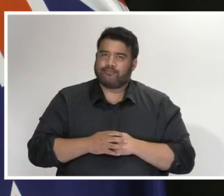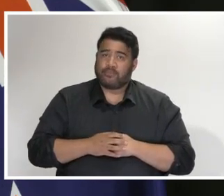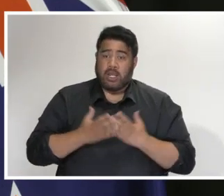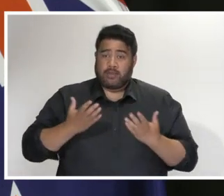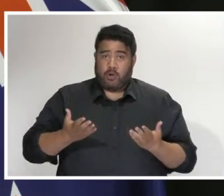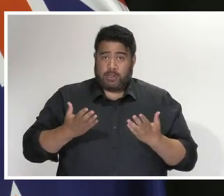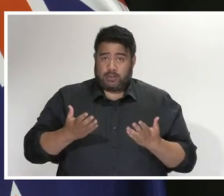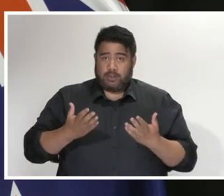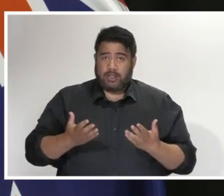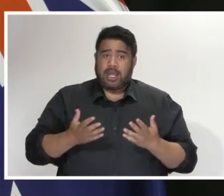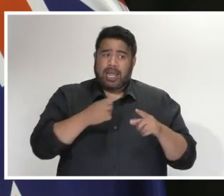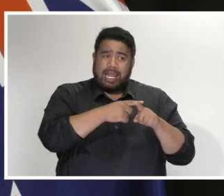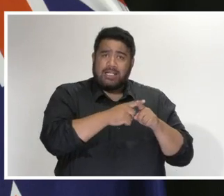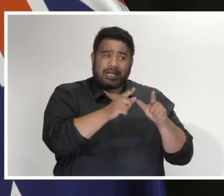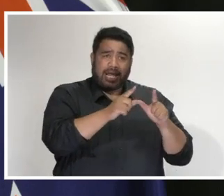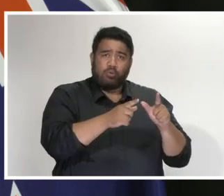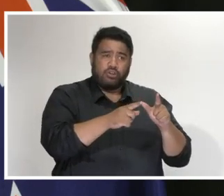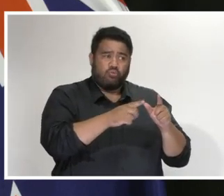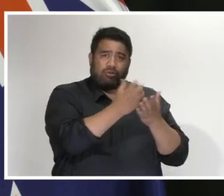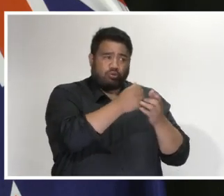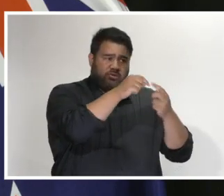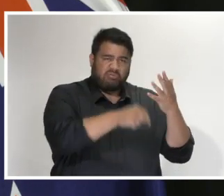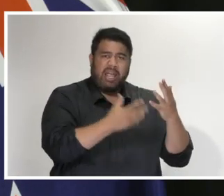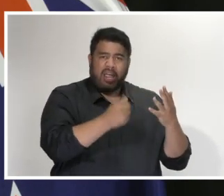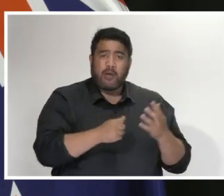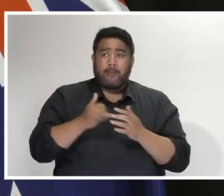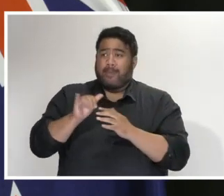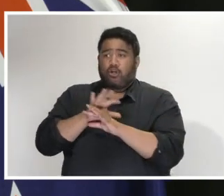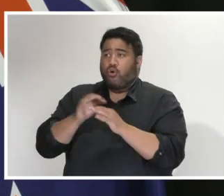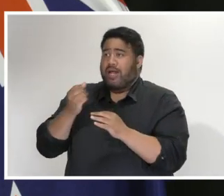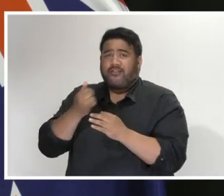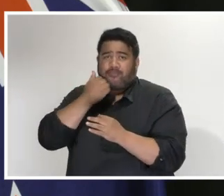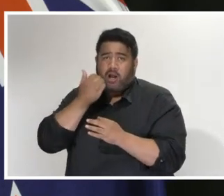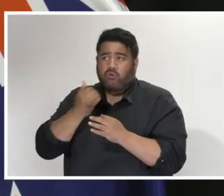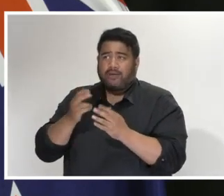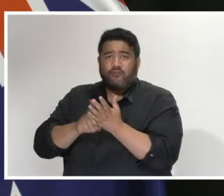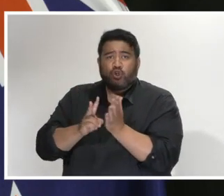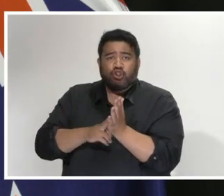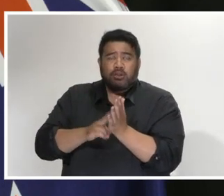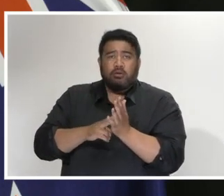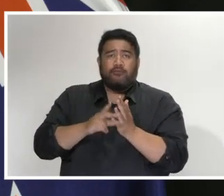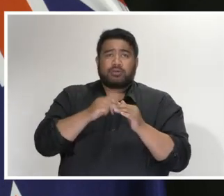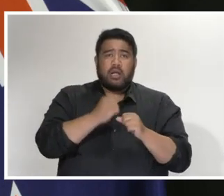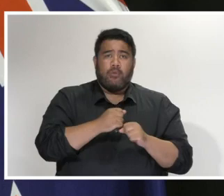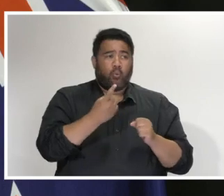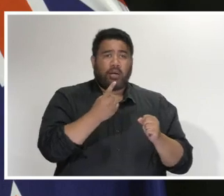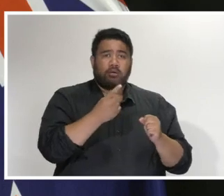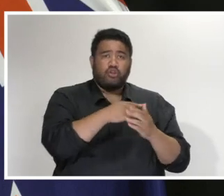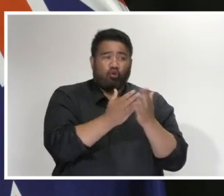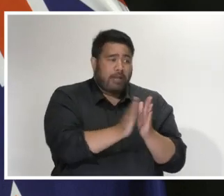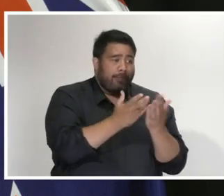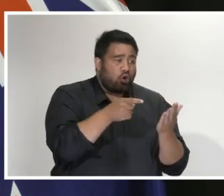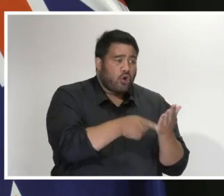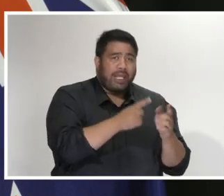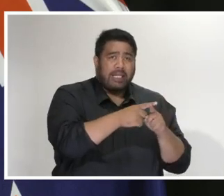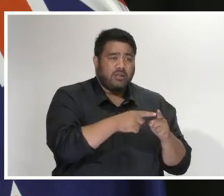Māori equivalents of some of the English language products. So, for example, if you look at a storybook, for example, if you might get a different storybook in Te Reo to what